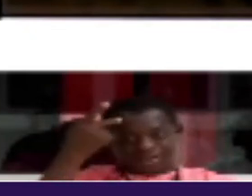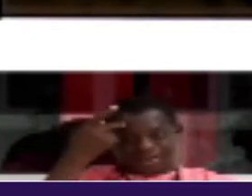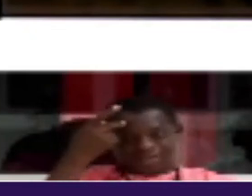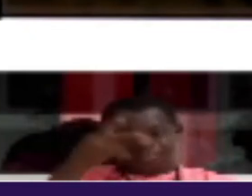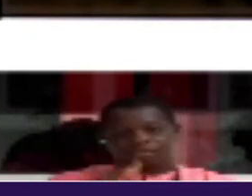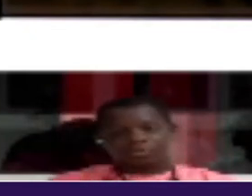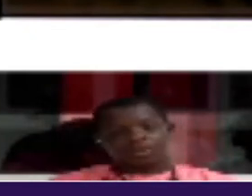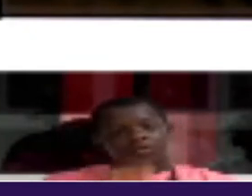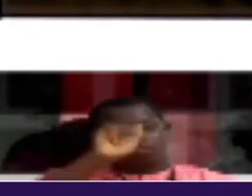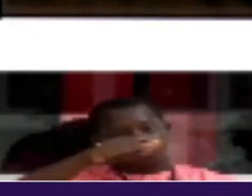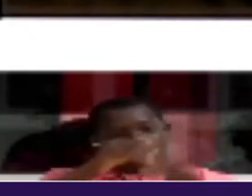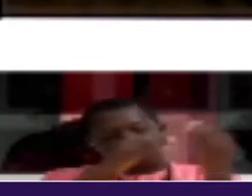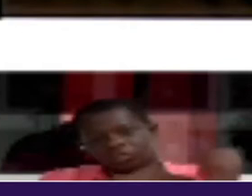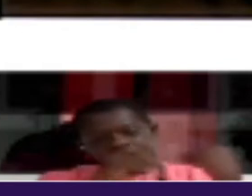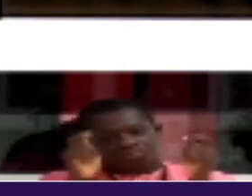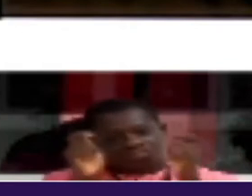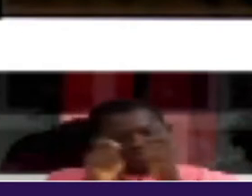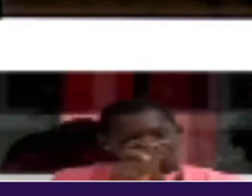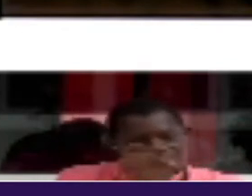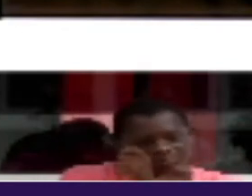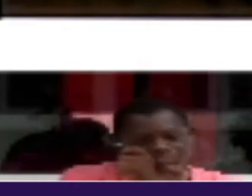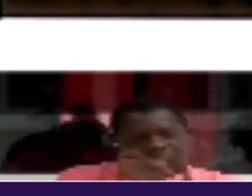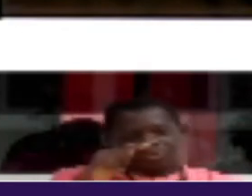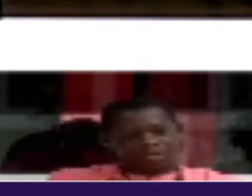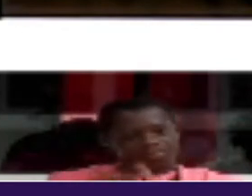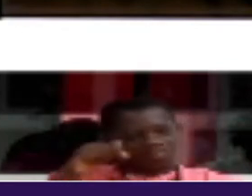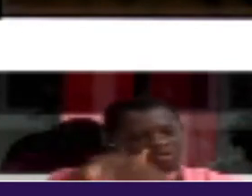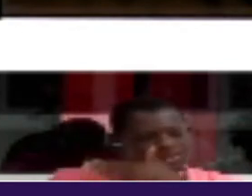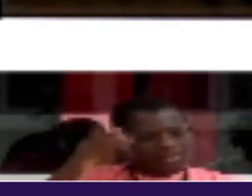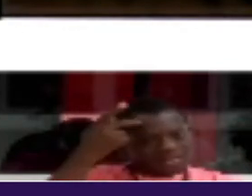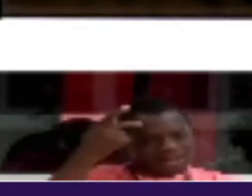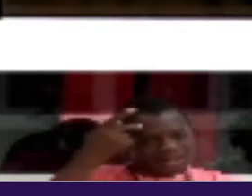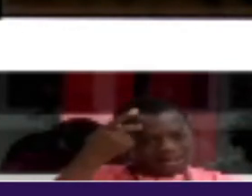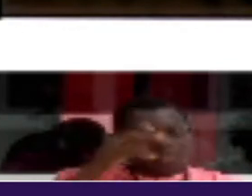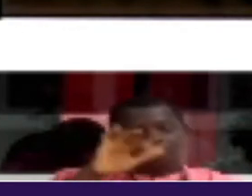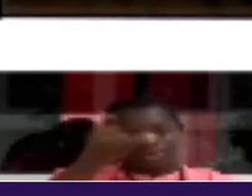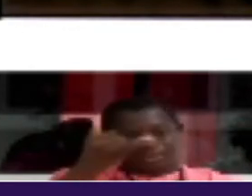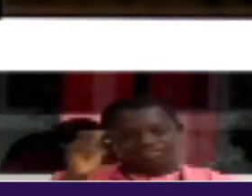your responsibilities change at all while you were there? Yeah, it changed.